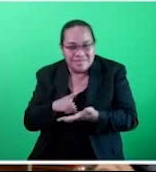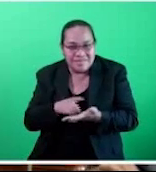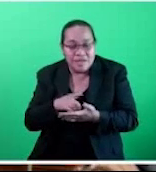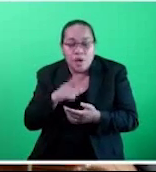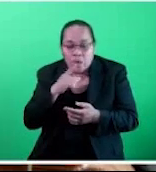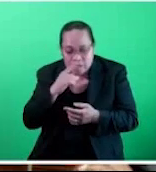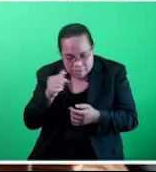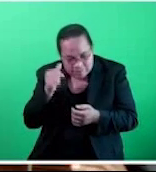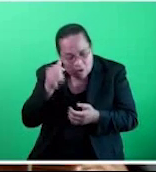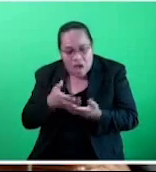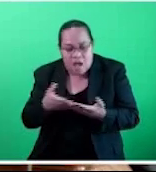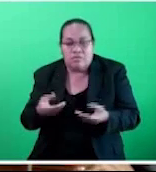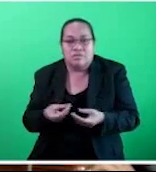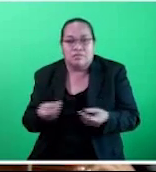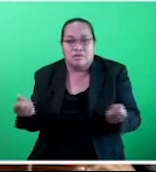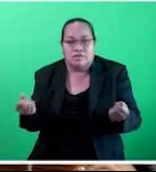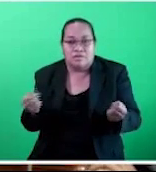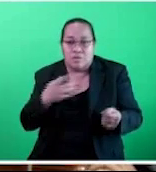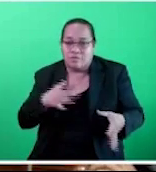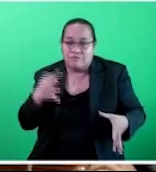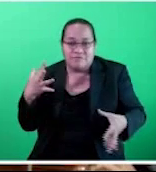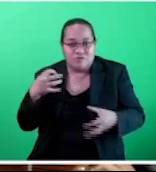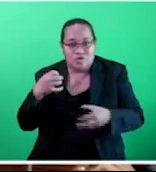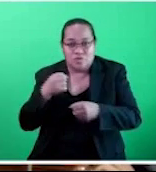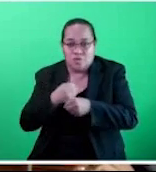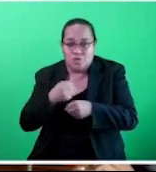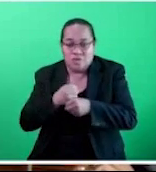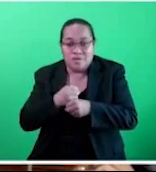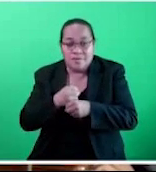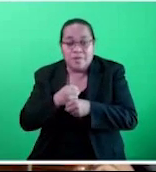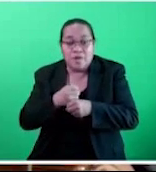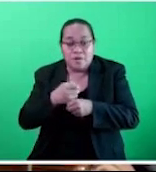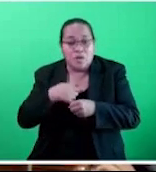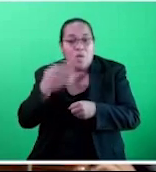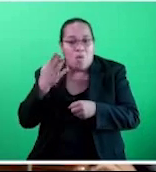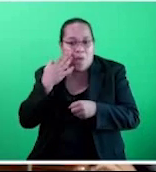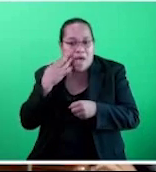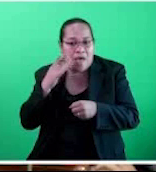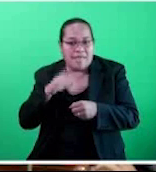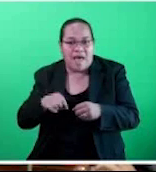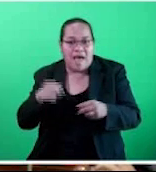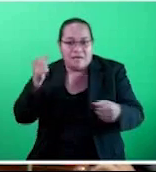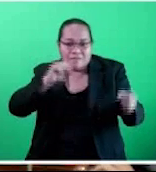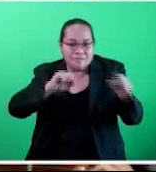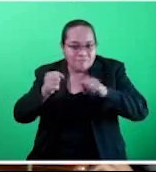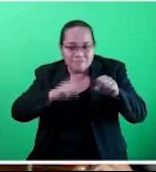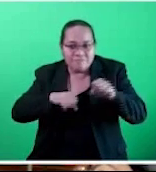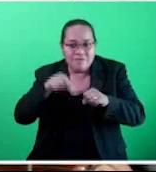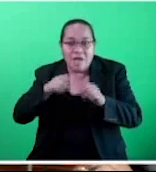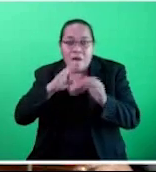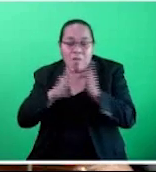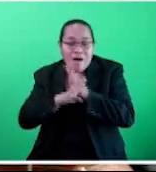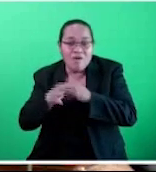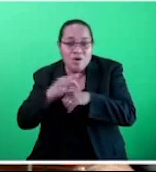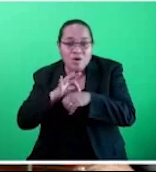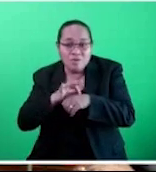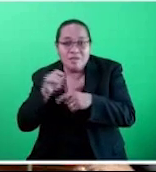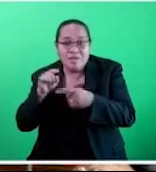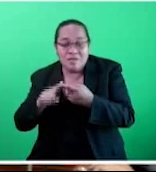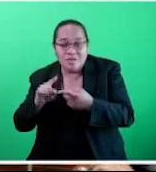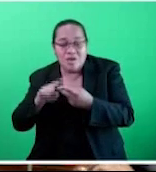bacterial disease. To conclude, Mr. Speaker, sir, we are also aware that the laboratories in the major private hospitals in Fiji, such as the